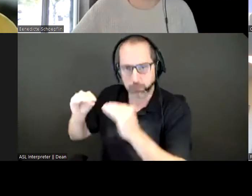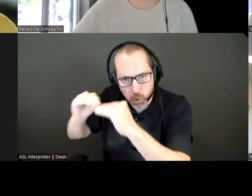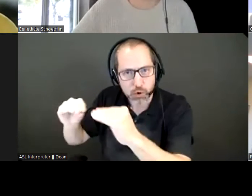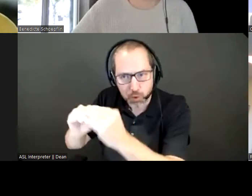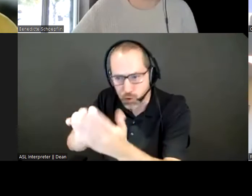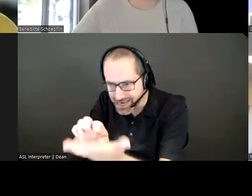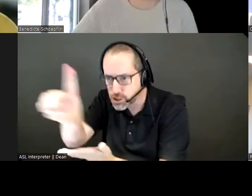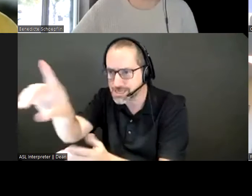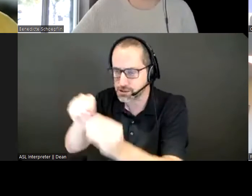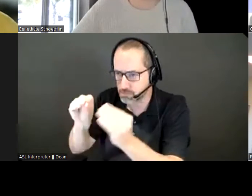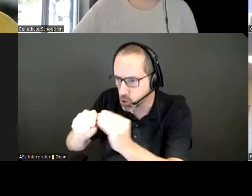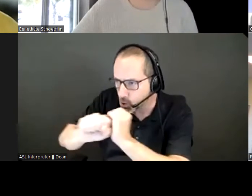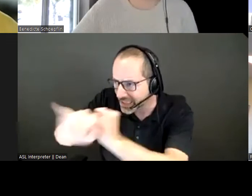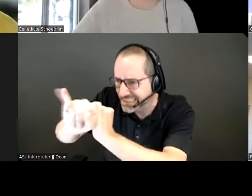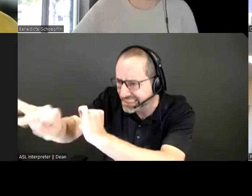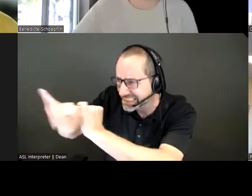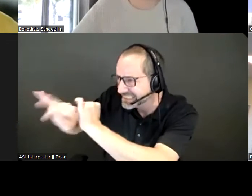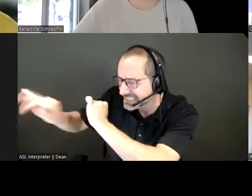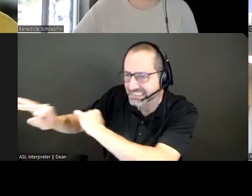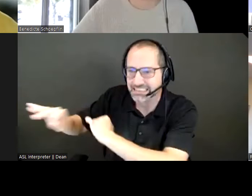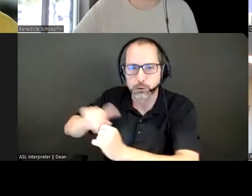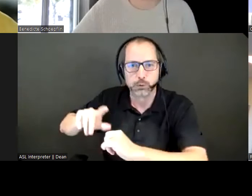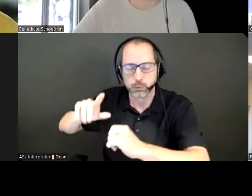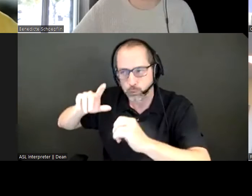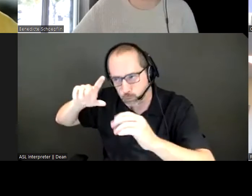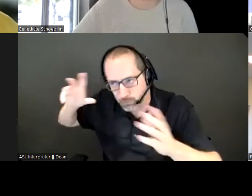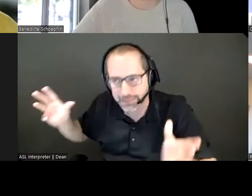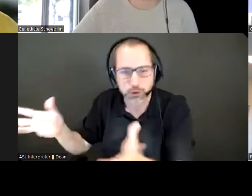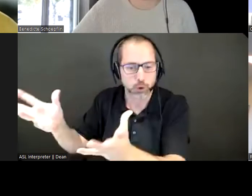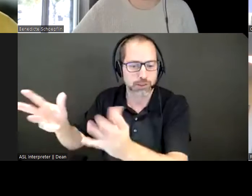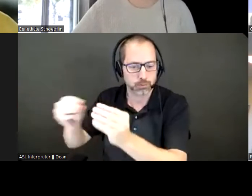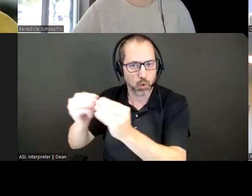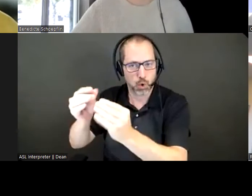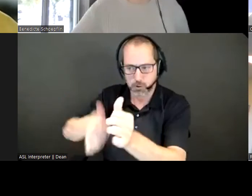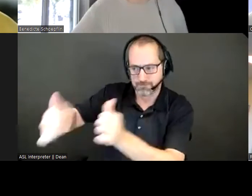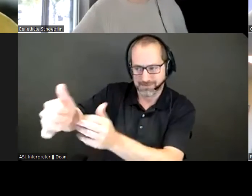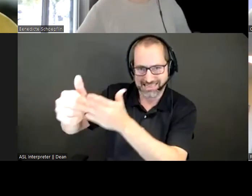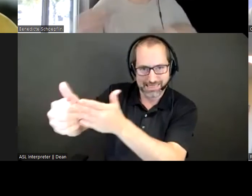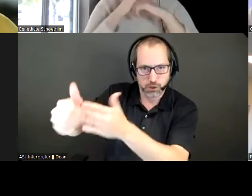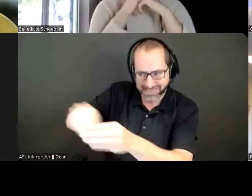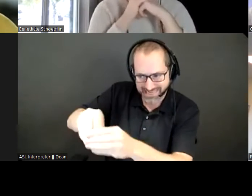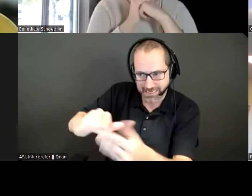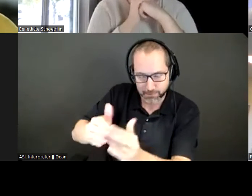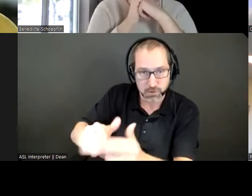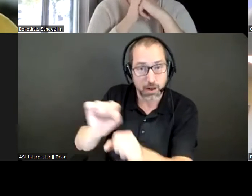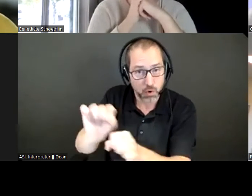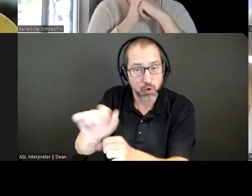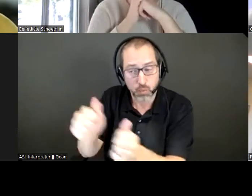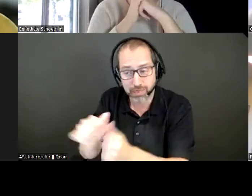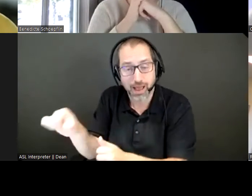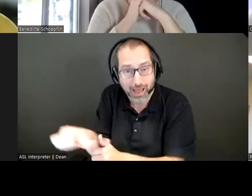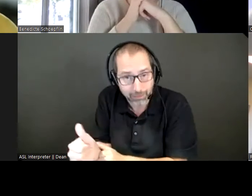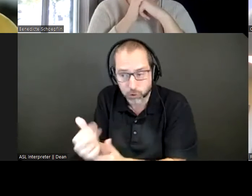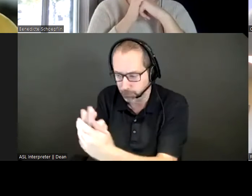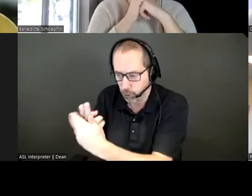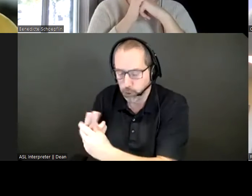try to encourage not only leadership within community, working with other partners within the 2S